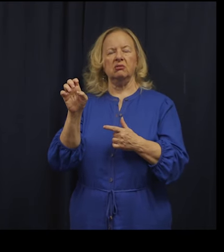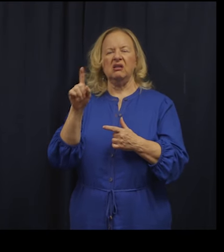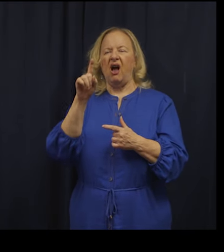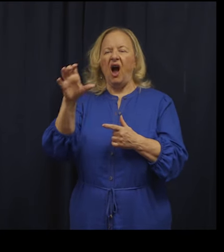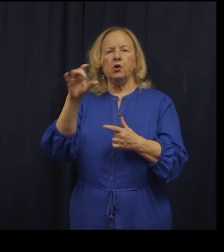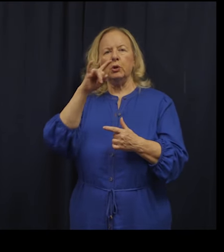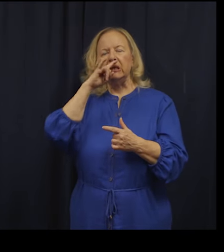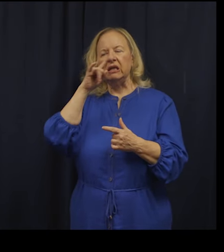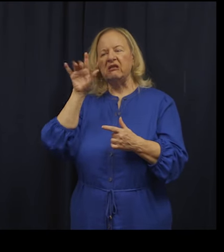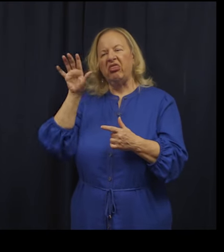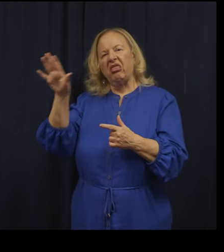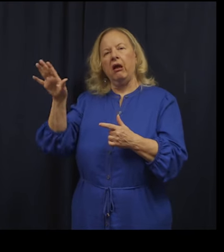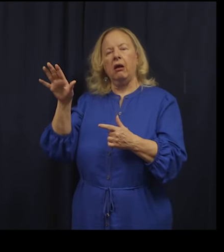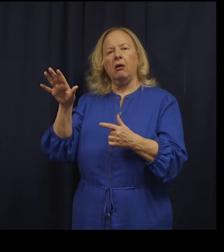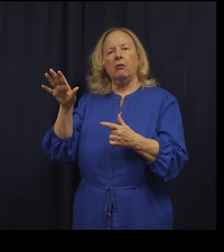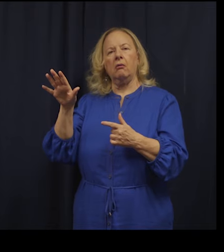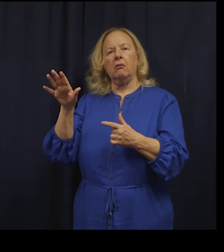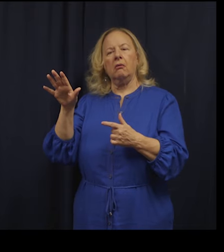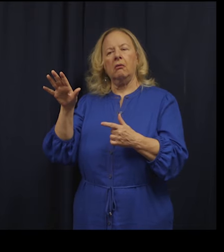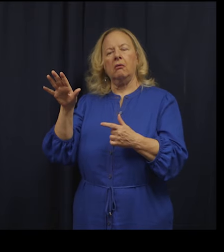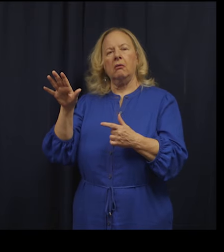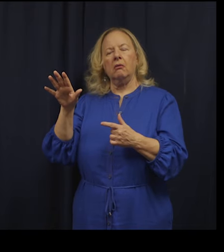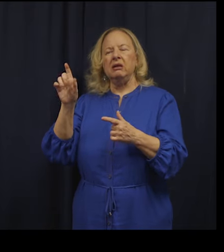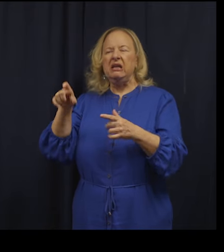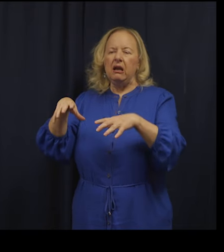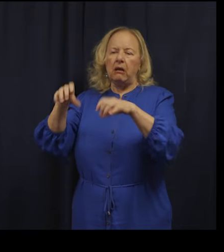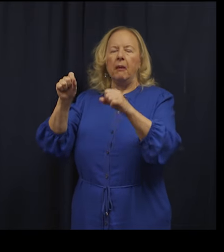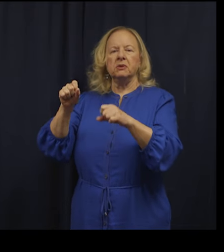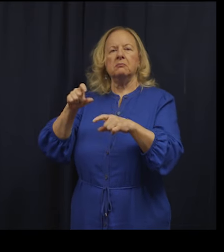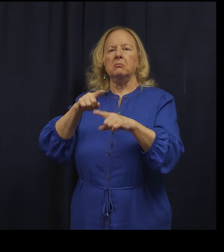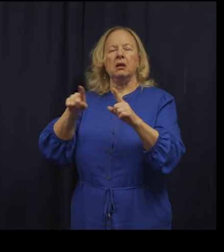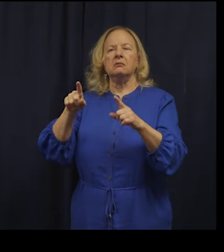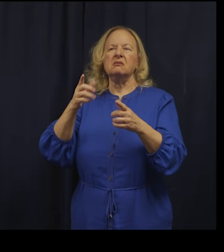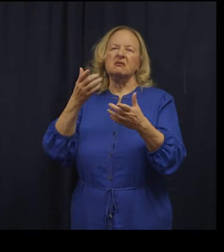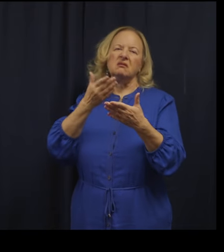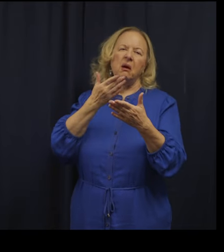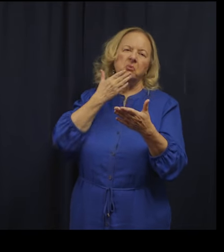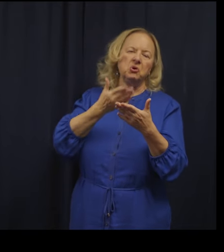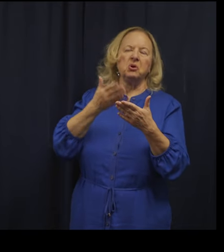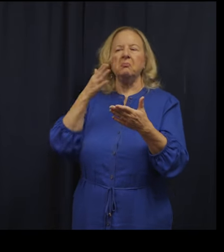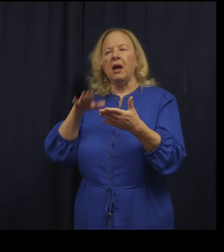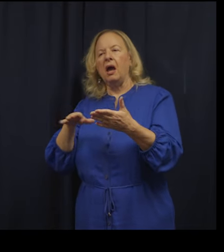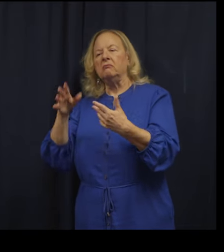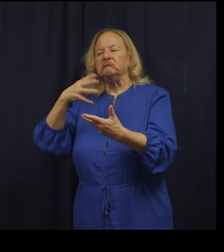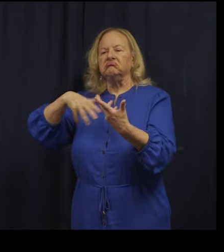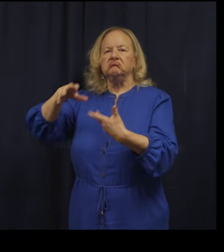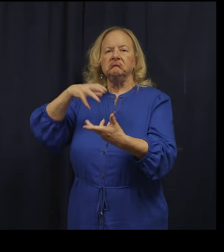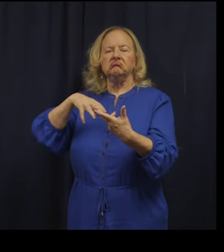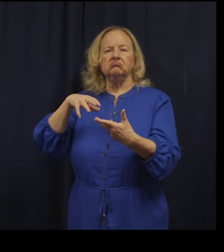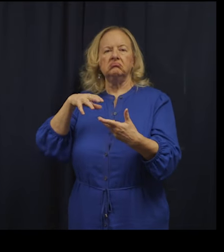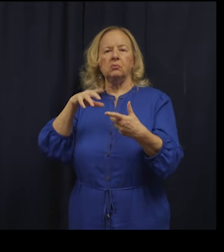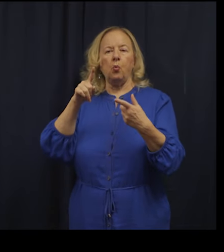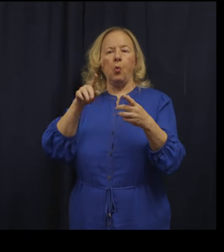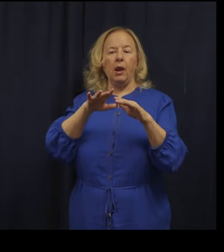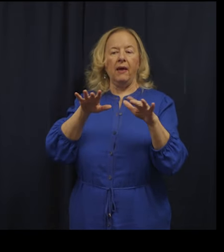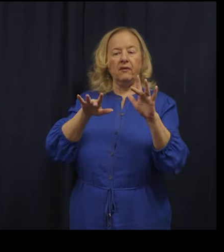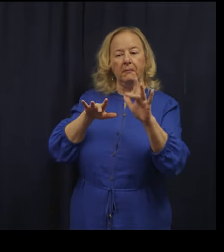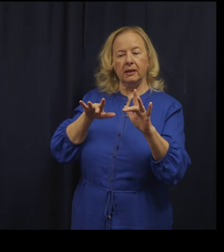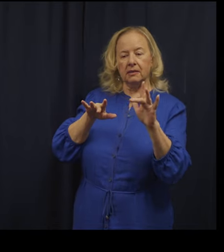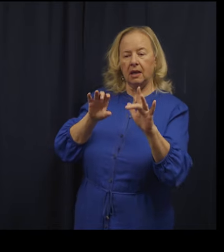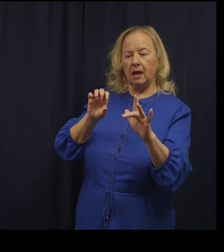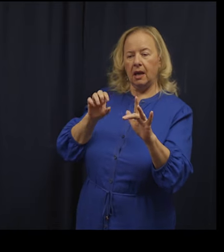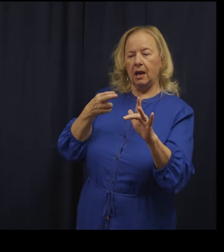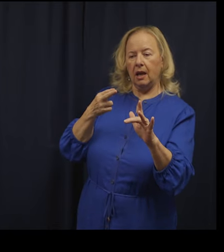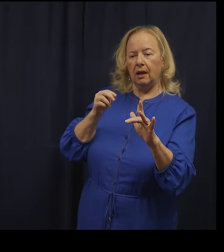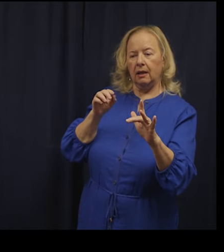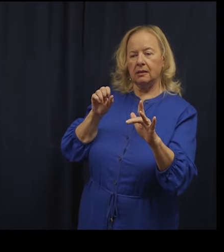100 kids in the orphanage. Some are good, some are bad, okay? Well, as you know, one level of mercy is